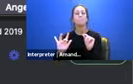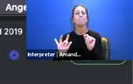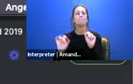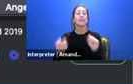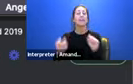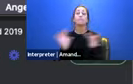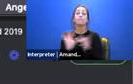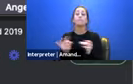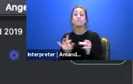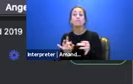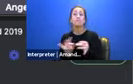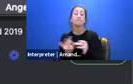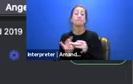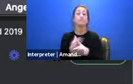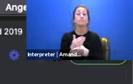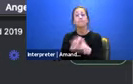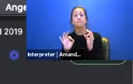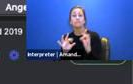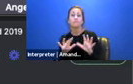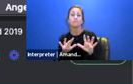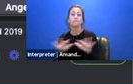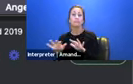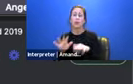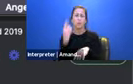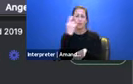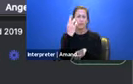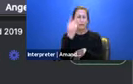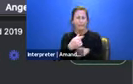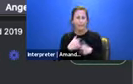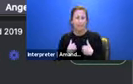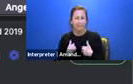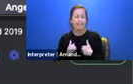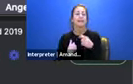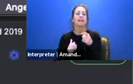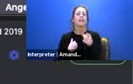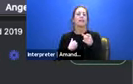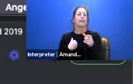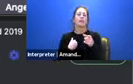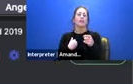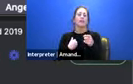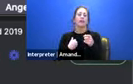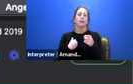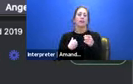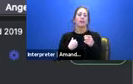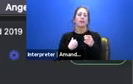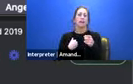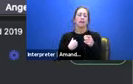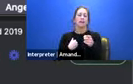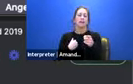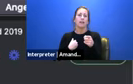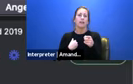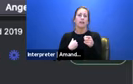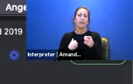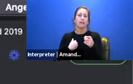on. And the reason that we're doing this is so that there would no longer be a need for us to